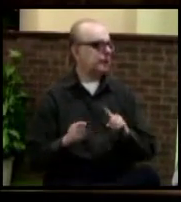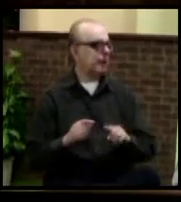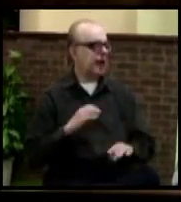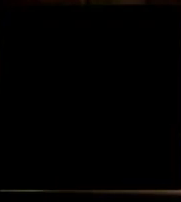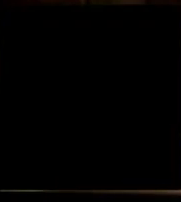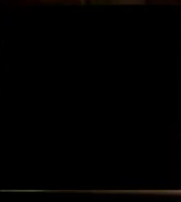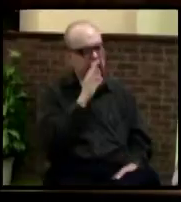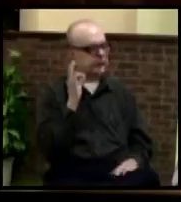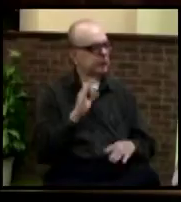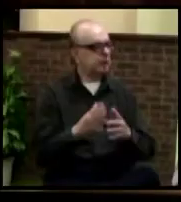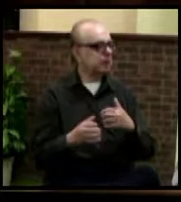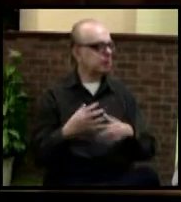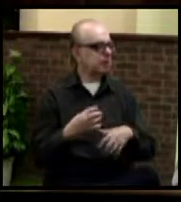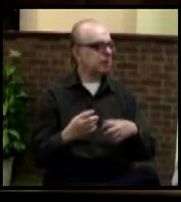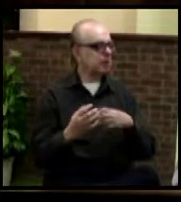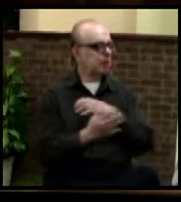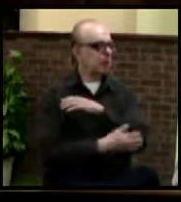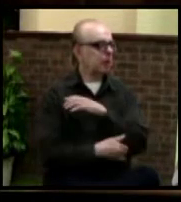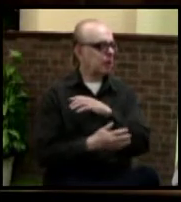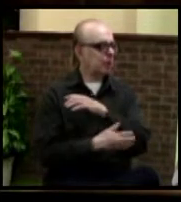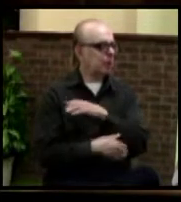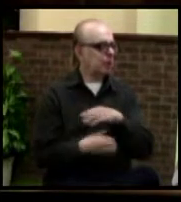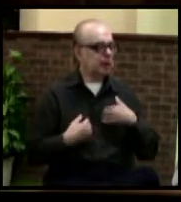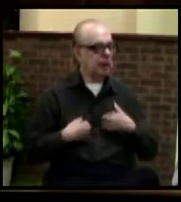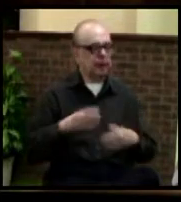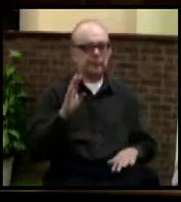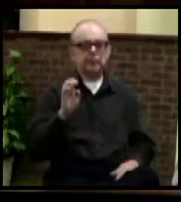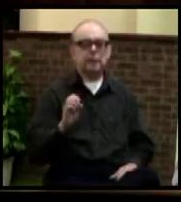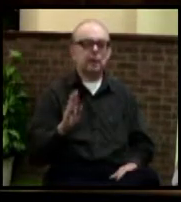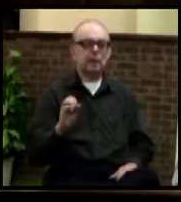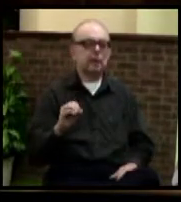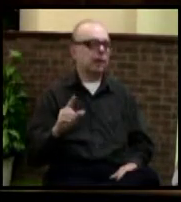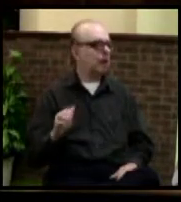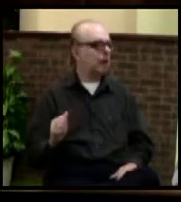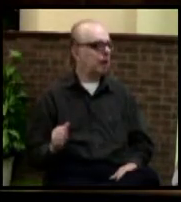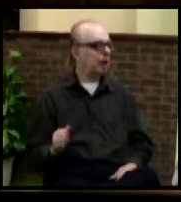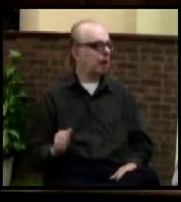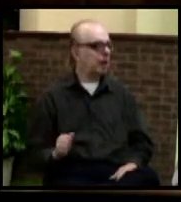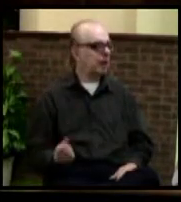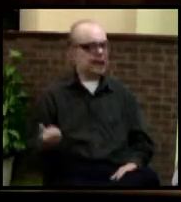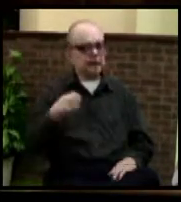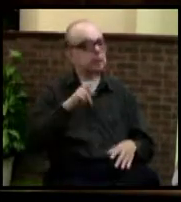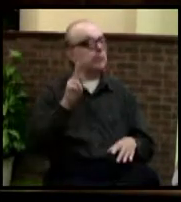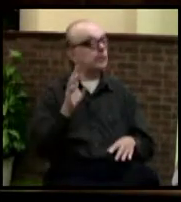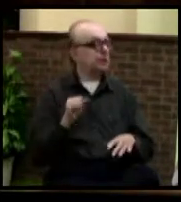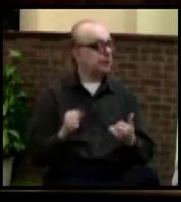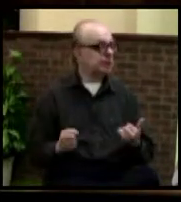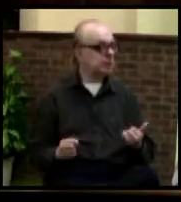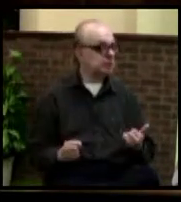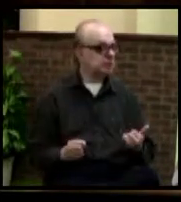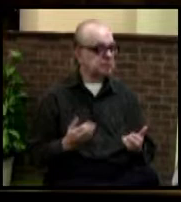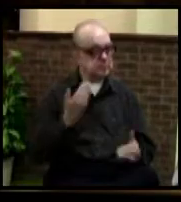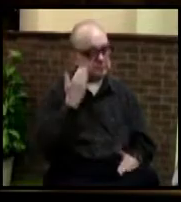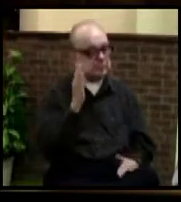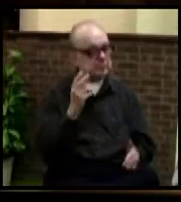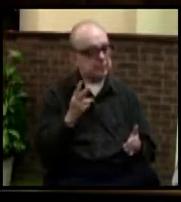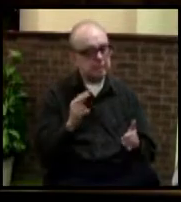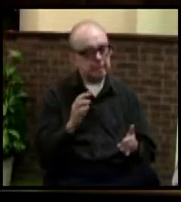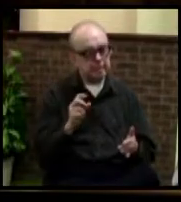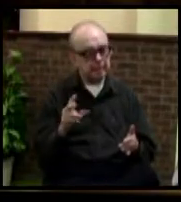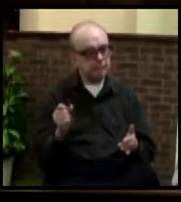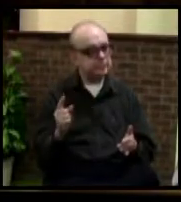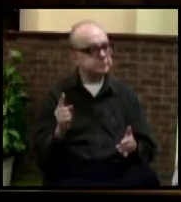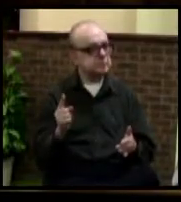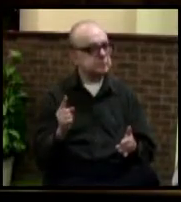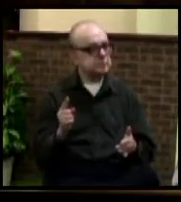Leone, and all of that place. And what's happening there? Ebola. What's happened now? It's come to the United States. I don't know if you heard the